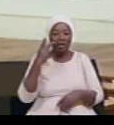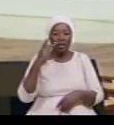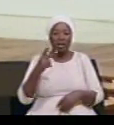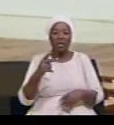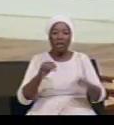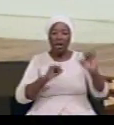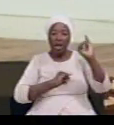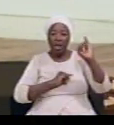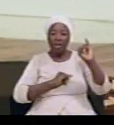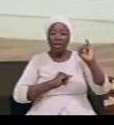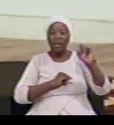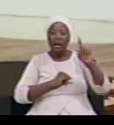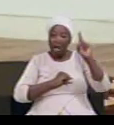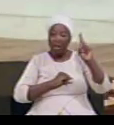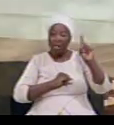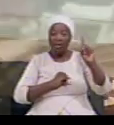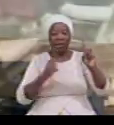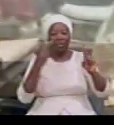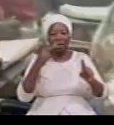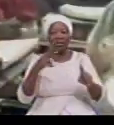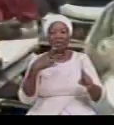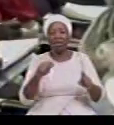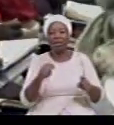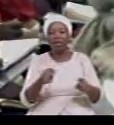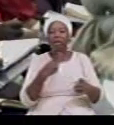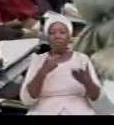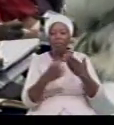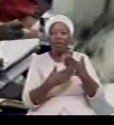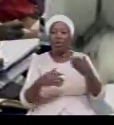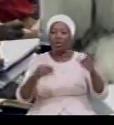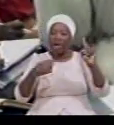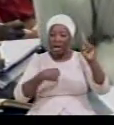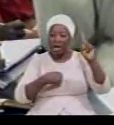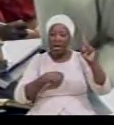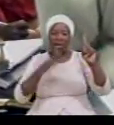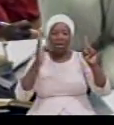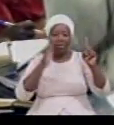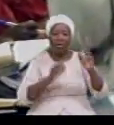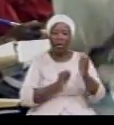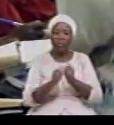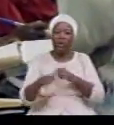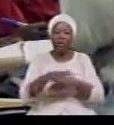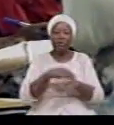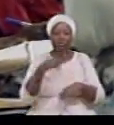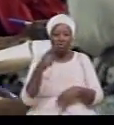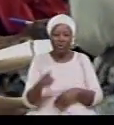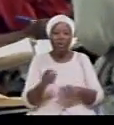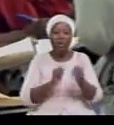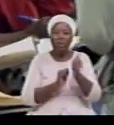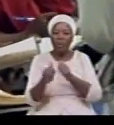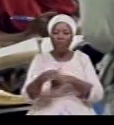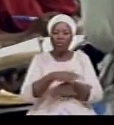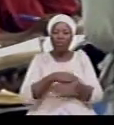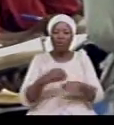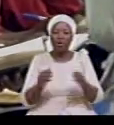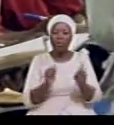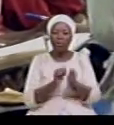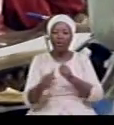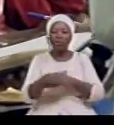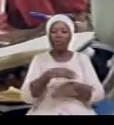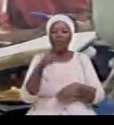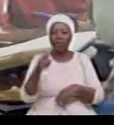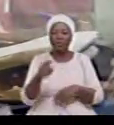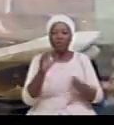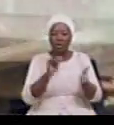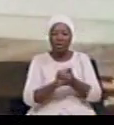will tell me, pass over you. That's the Passover. Pass over you. Pass